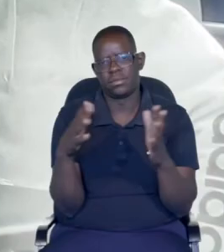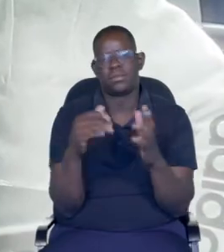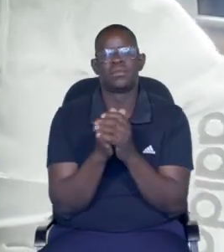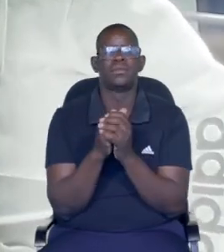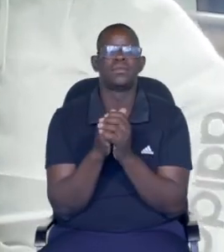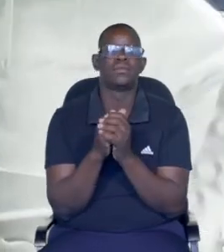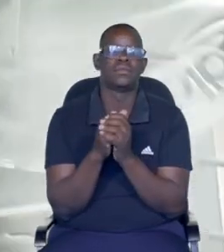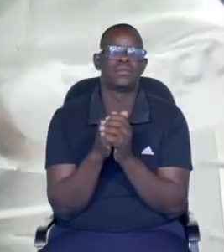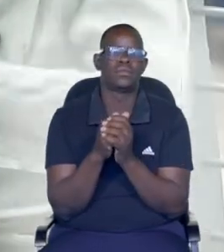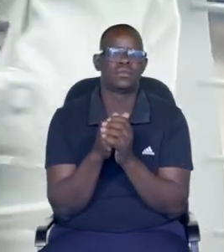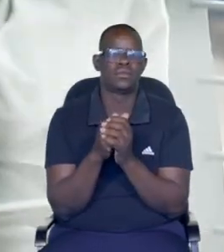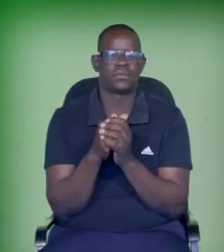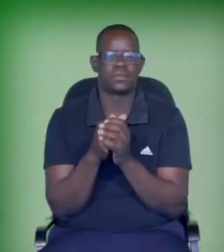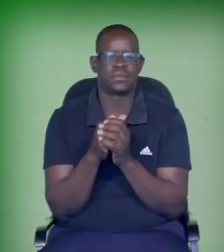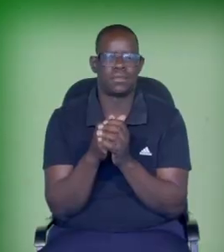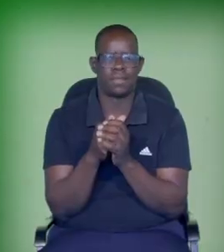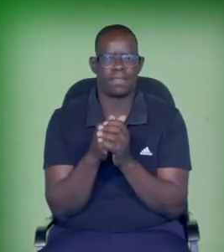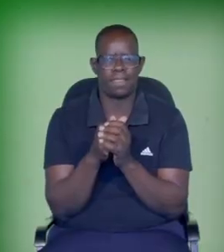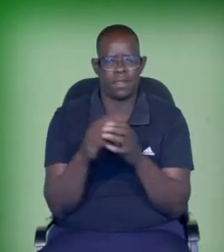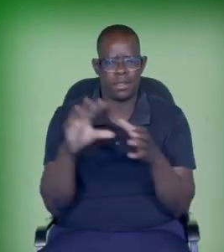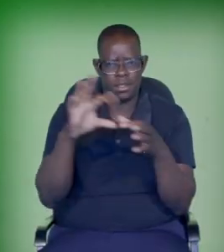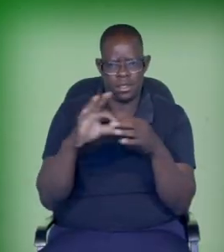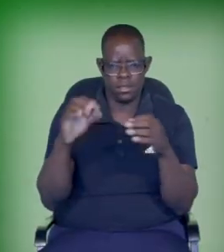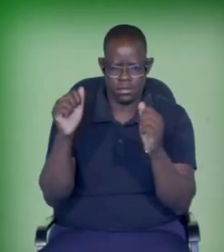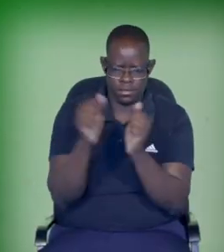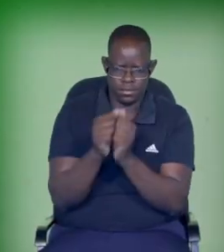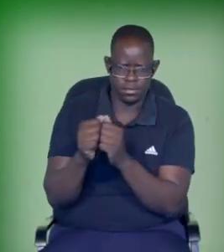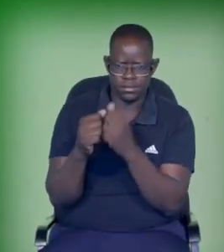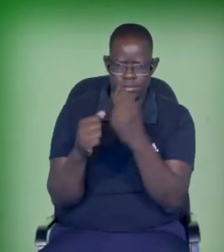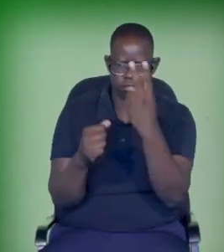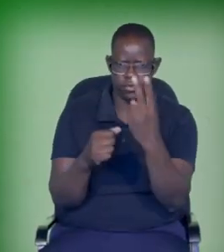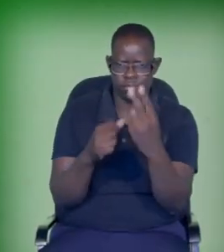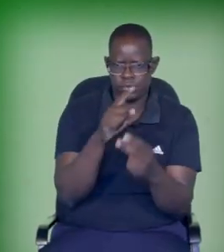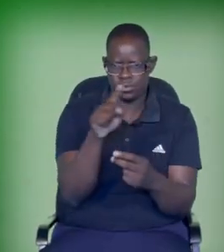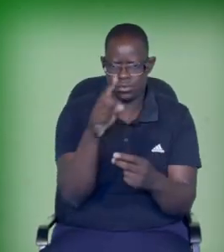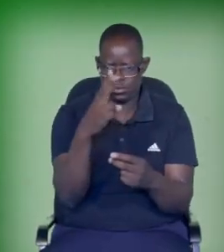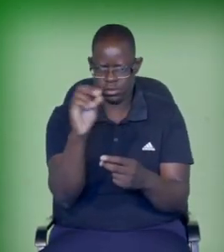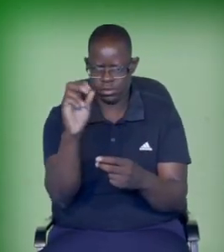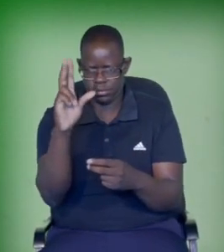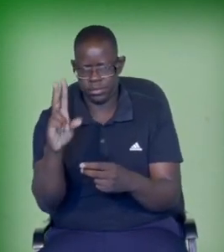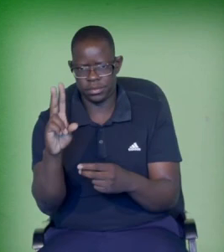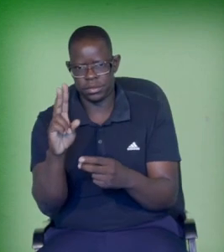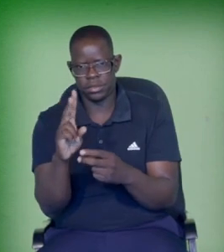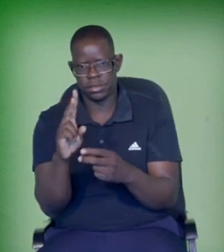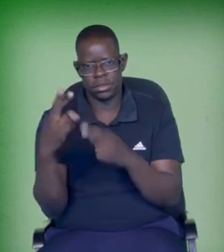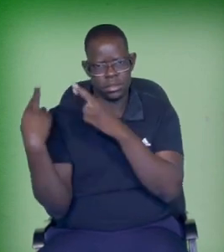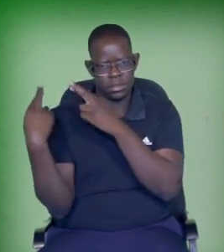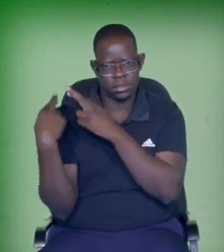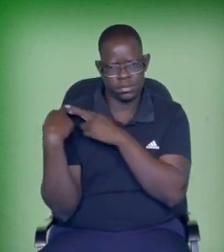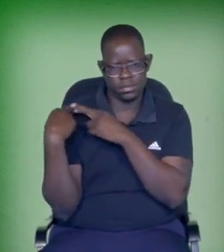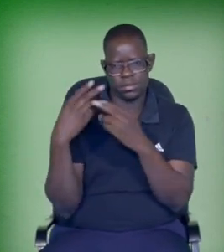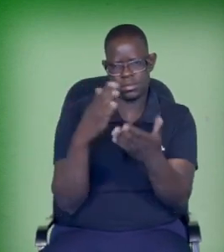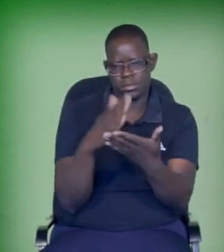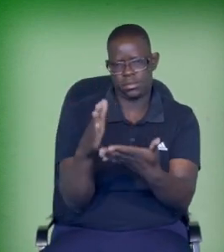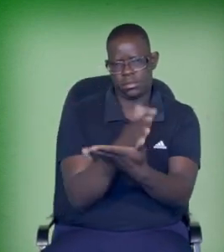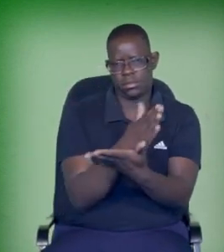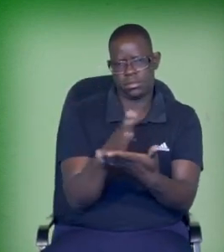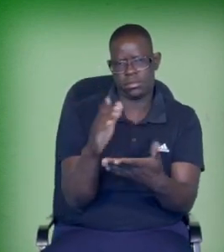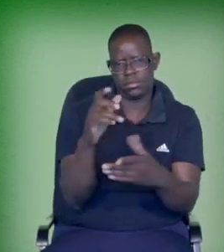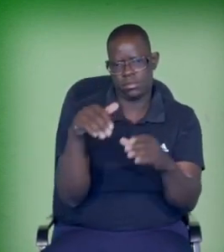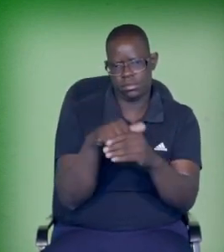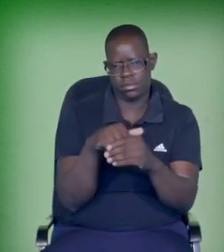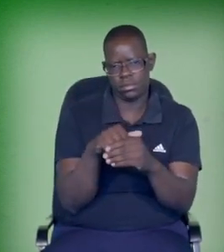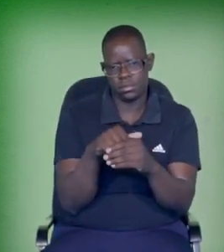that. A partnership consists of 2 to 20 partners. Responsibilities are shared among